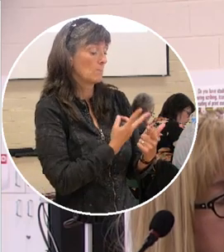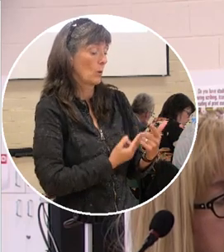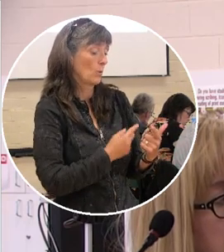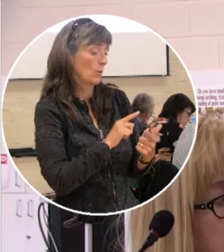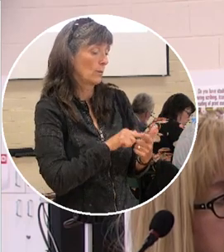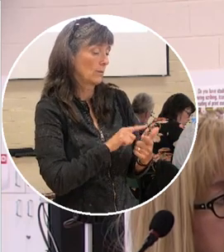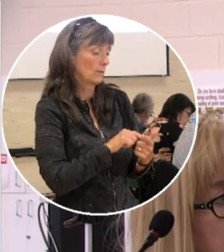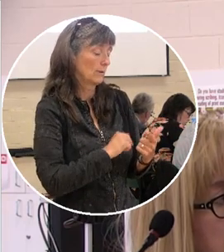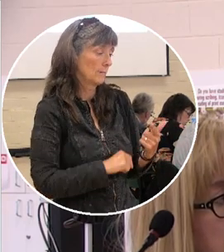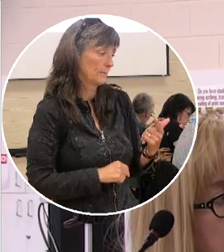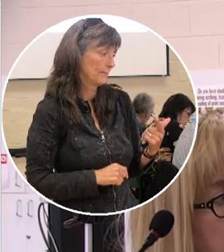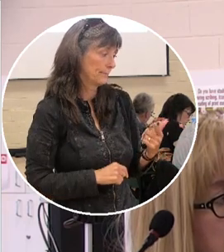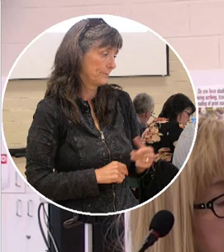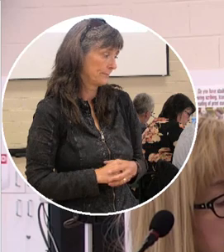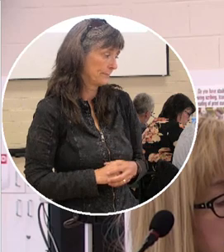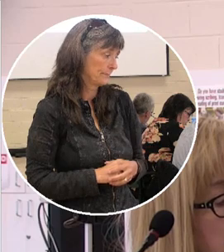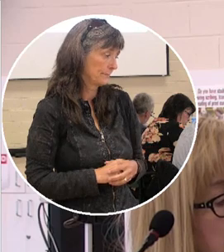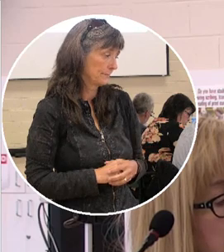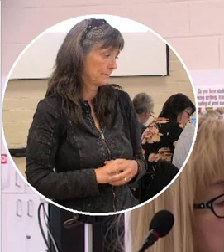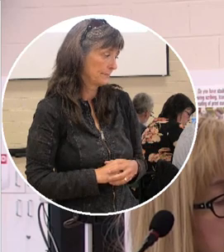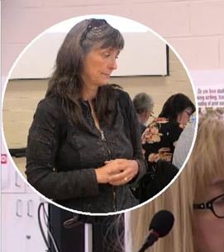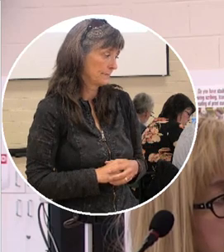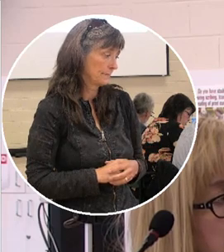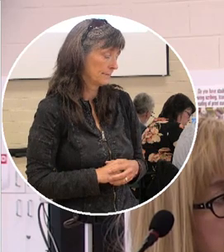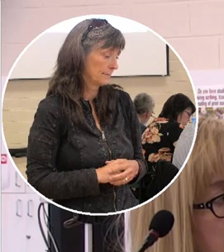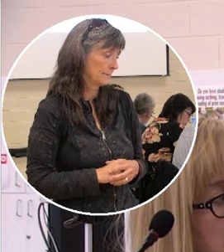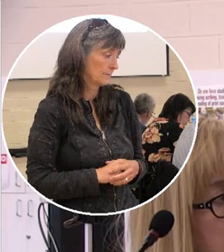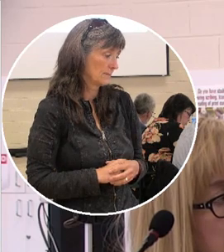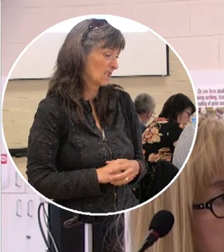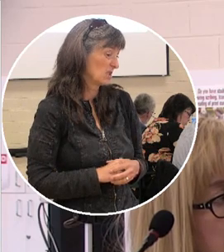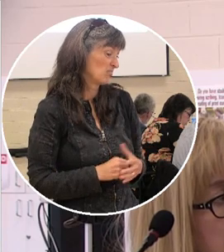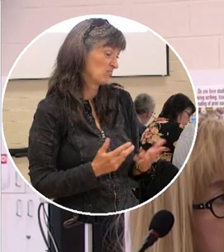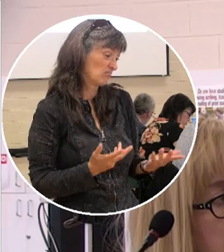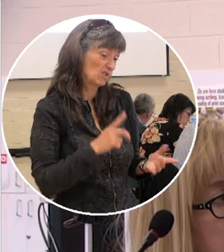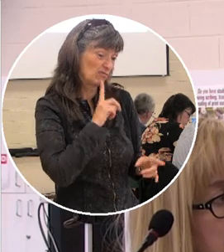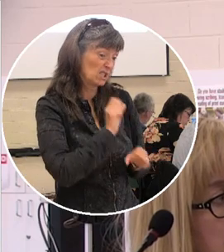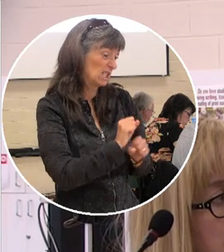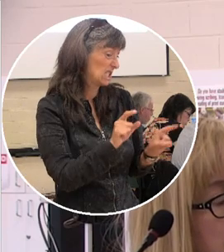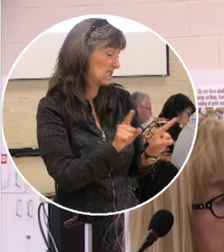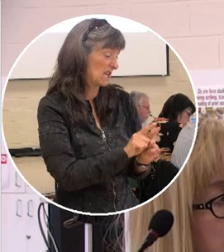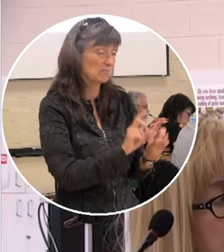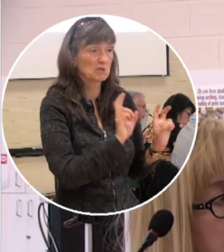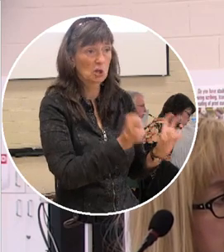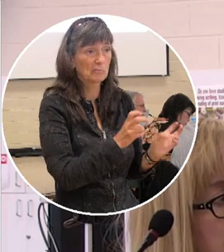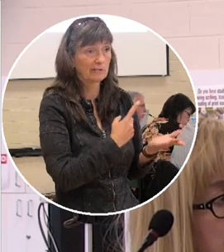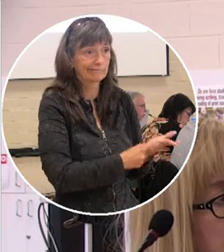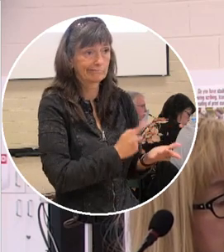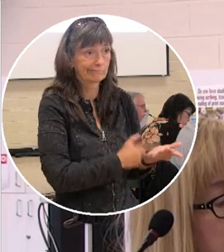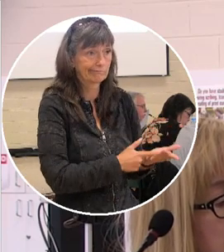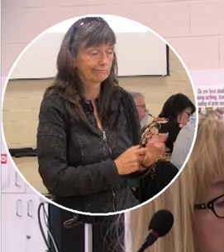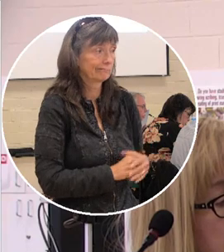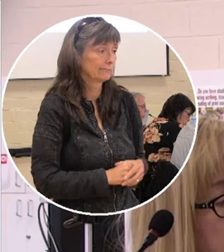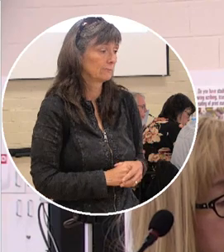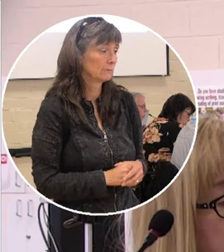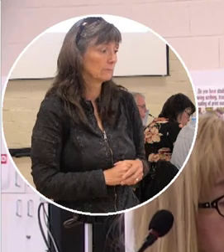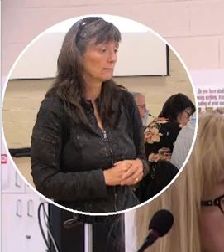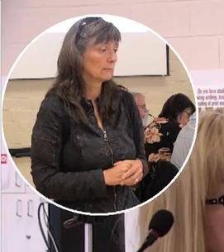both meetings, March and July, basically dealt with the same issues.